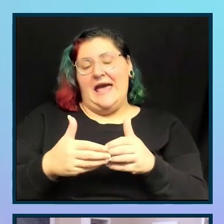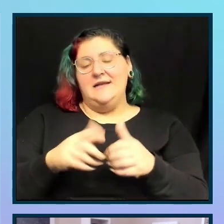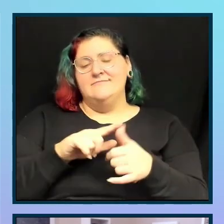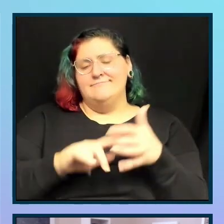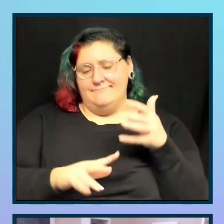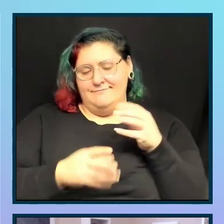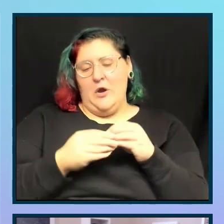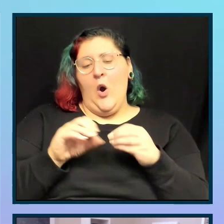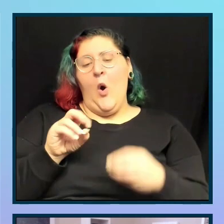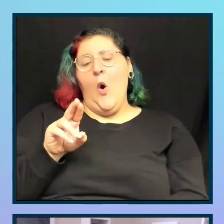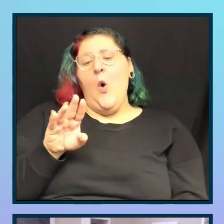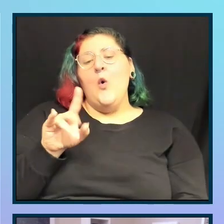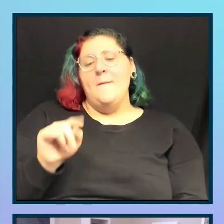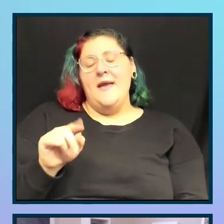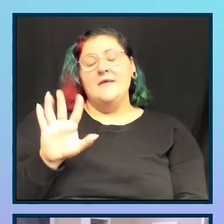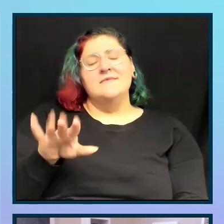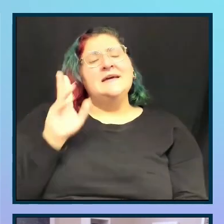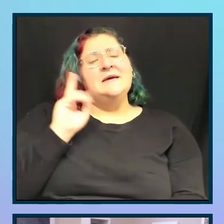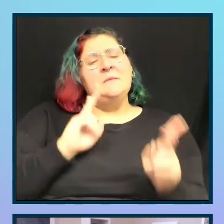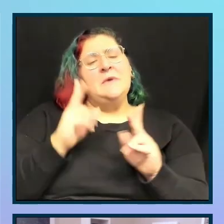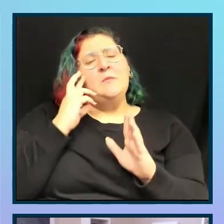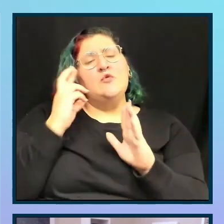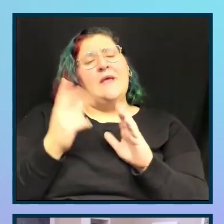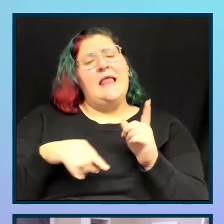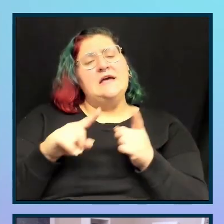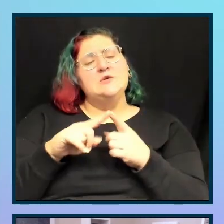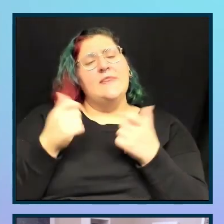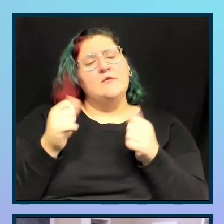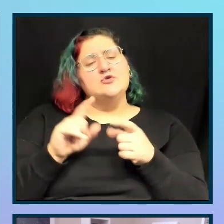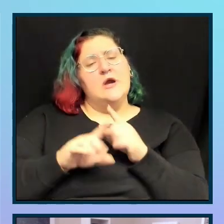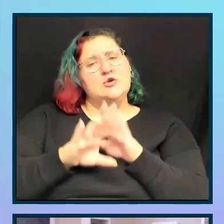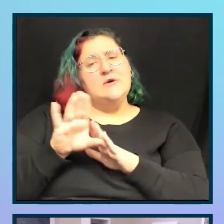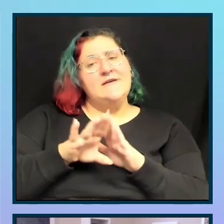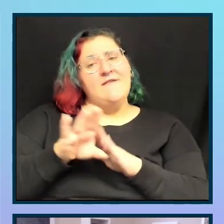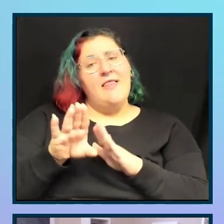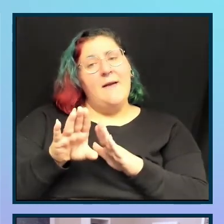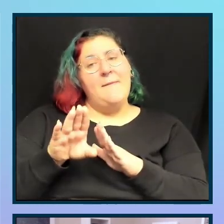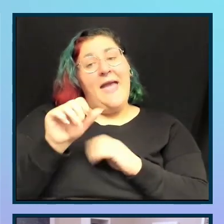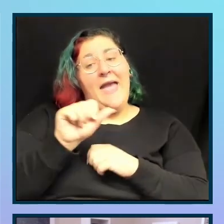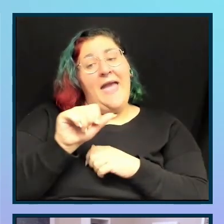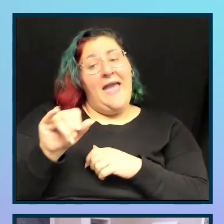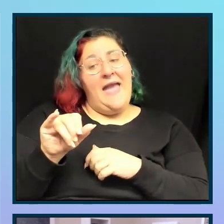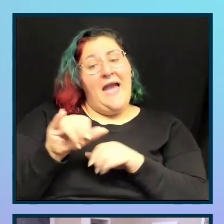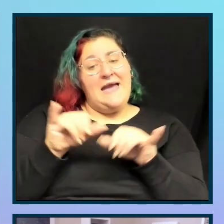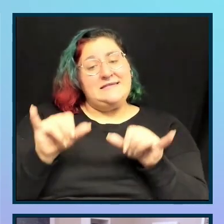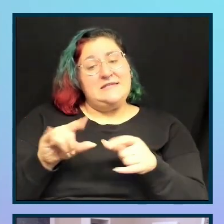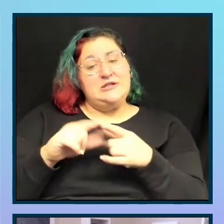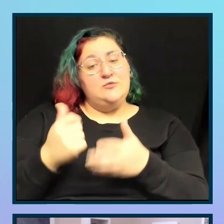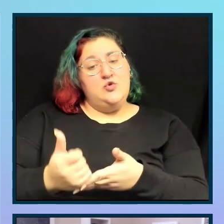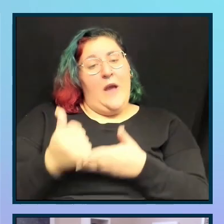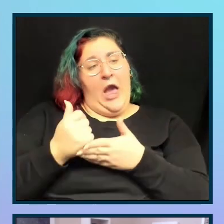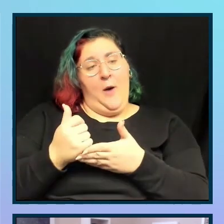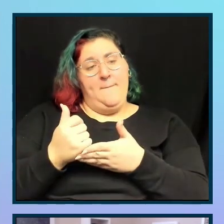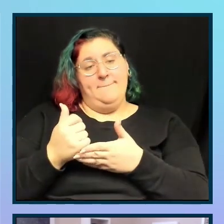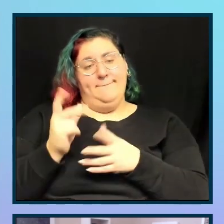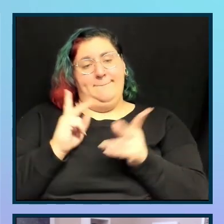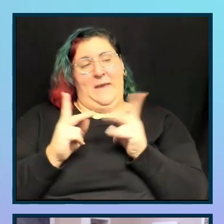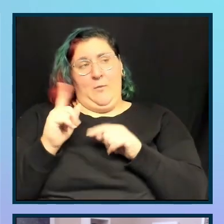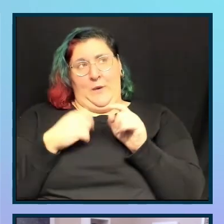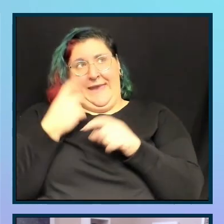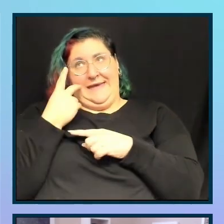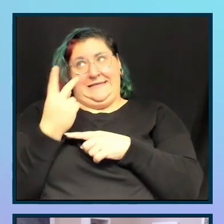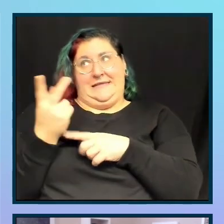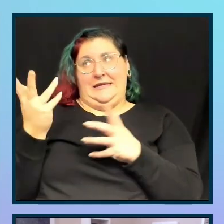to develop AI systems in order to aid those of us with visual impairments in accessing visual data and in accessing the visual